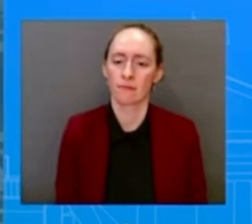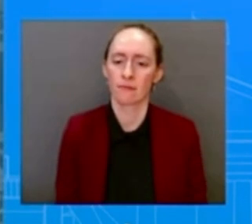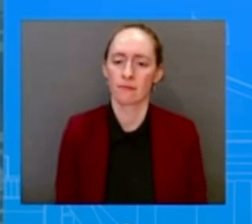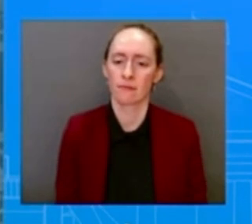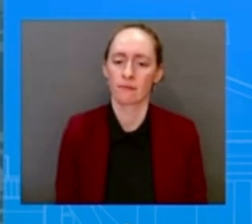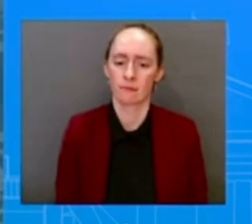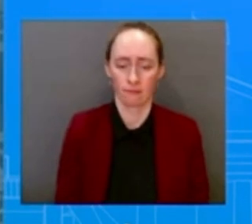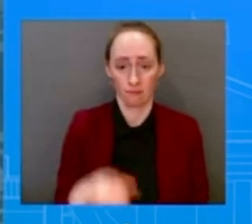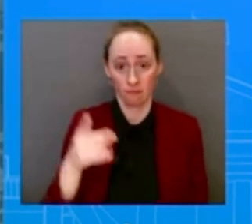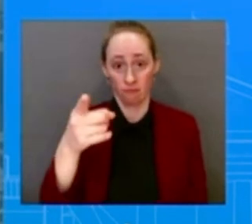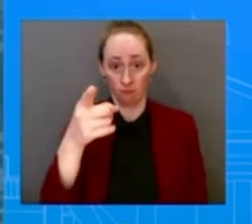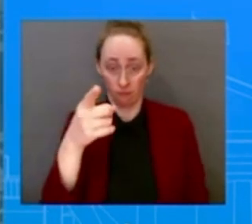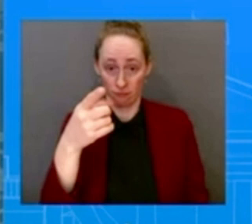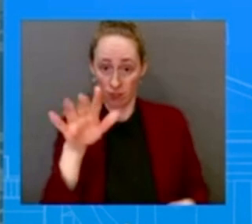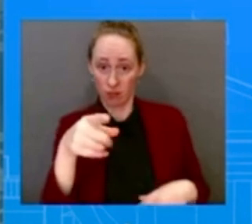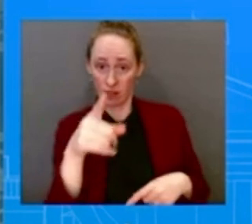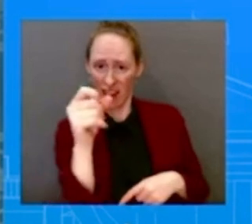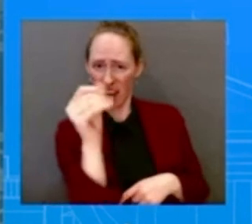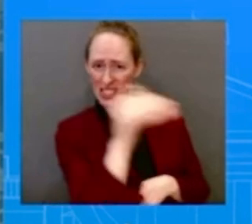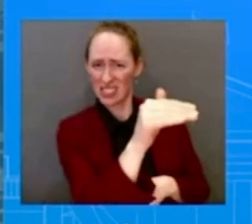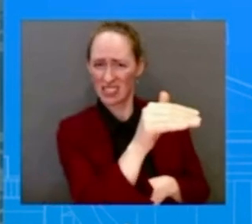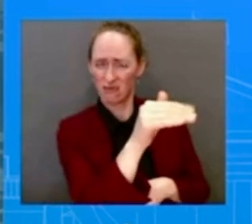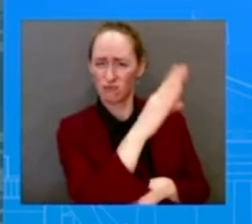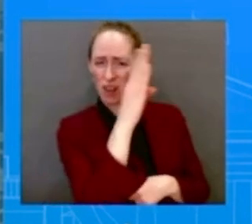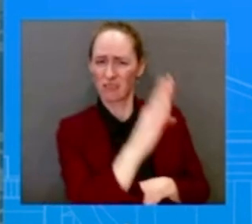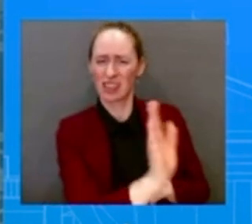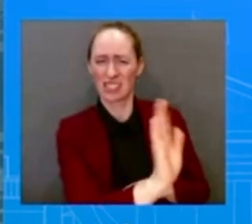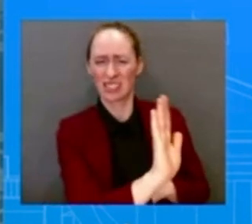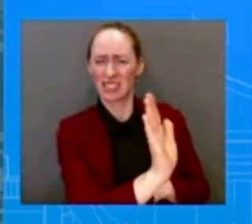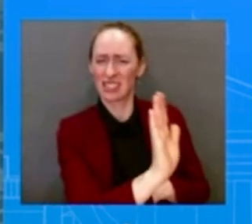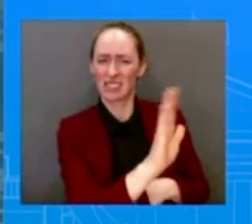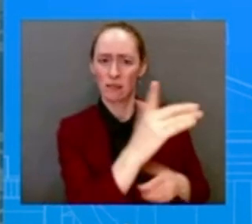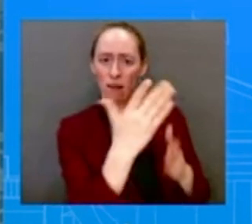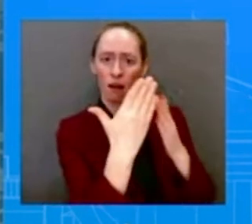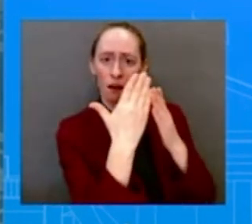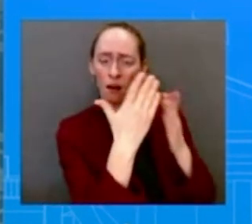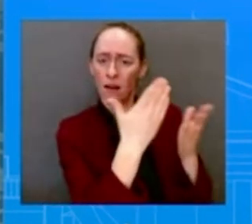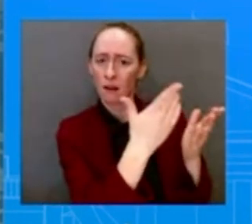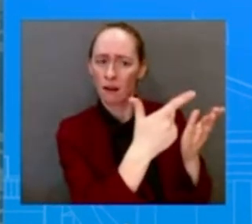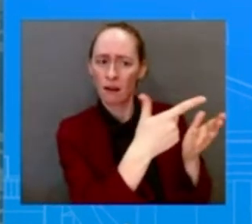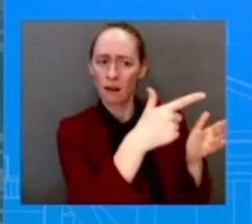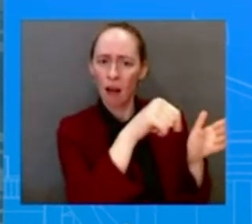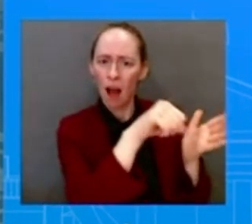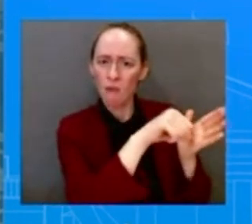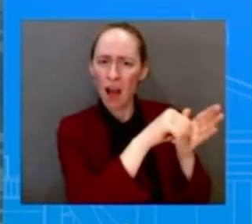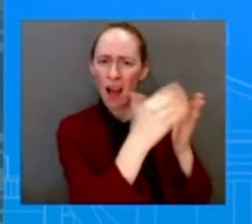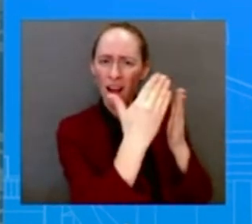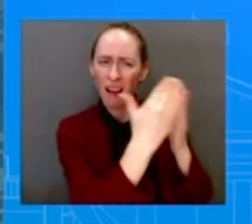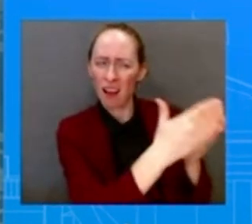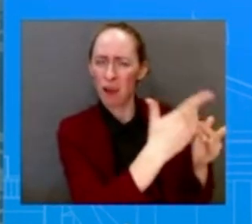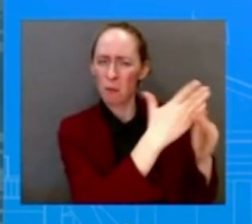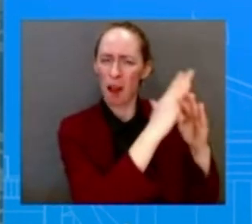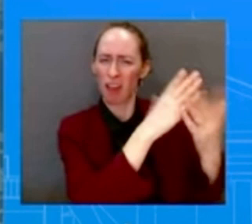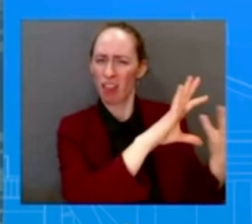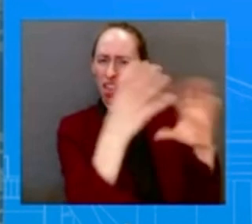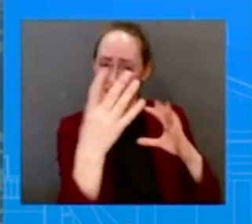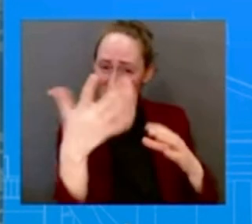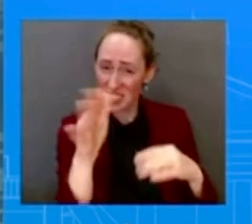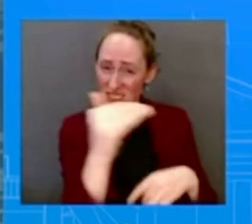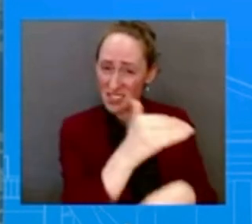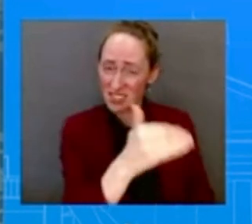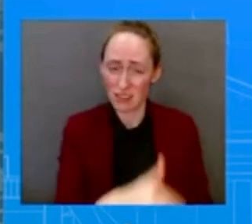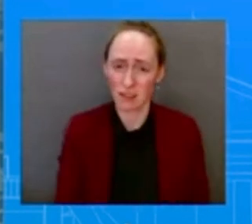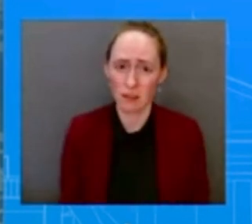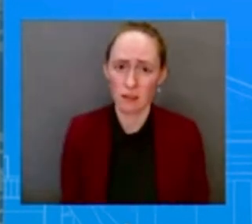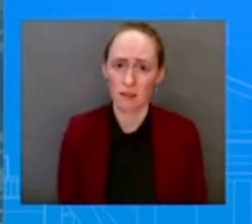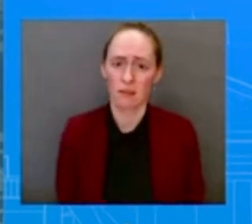the Brazilians to block that. Those ships are sanctioned